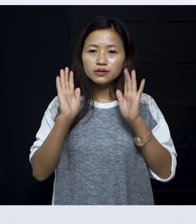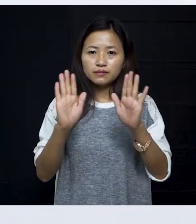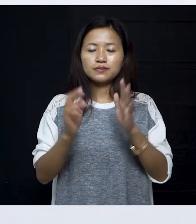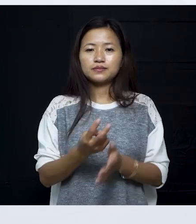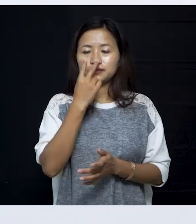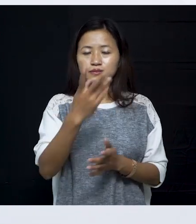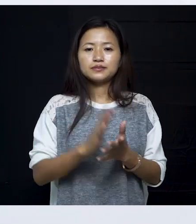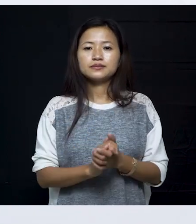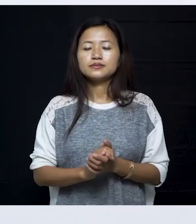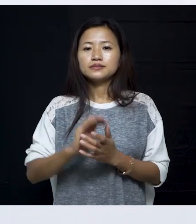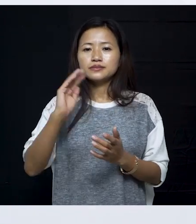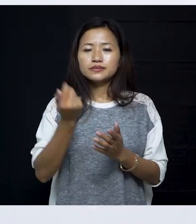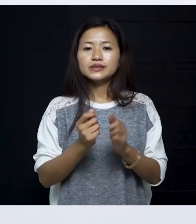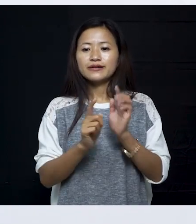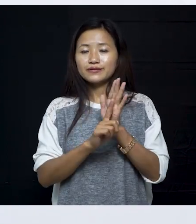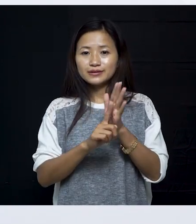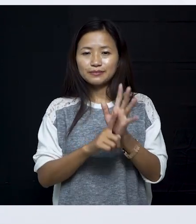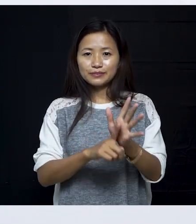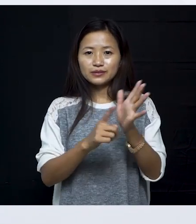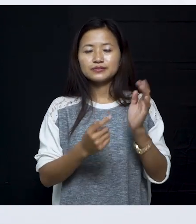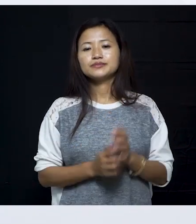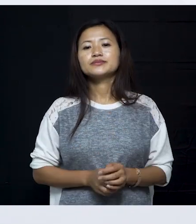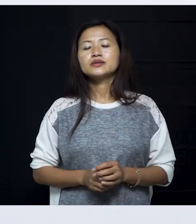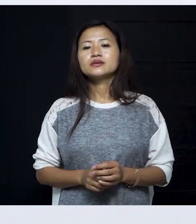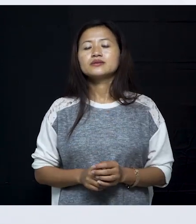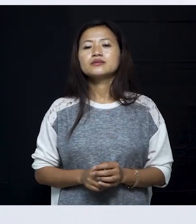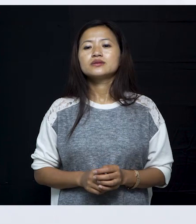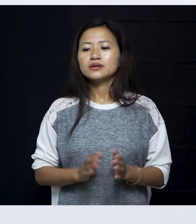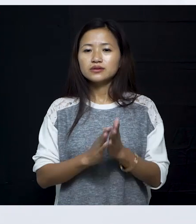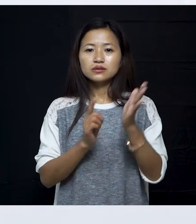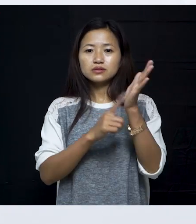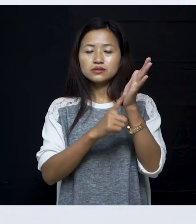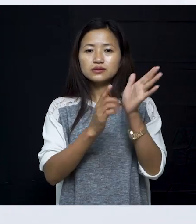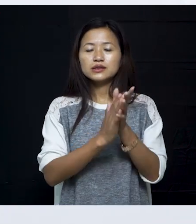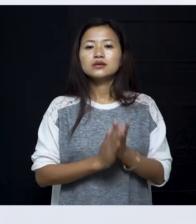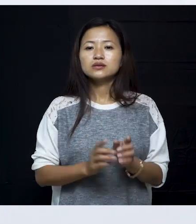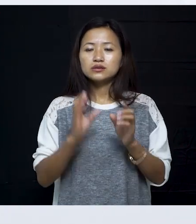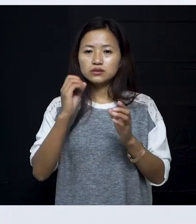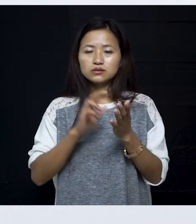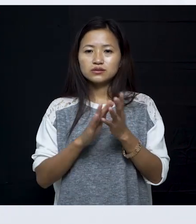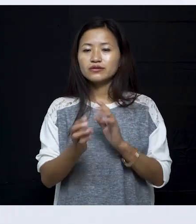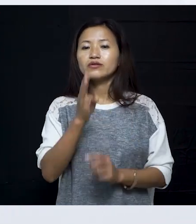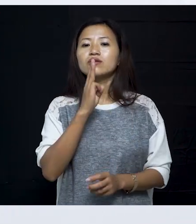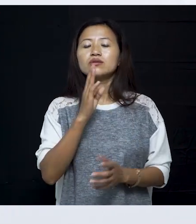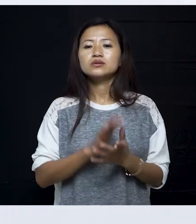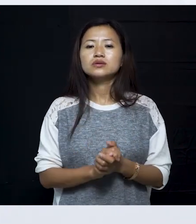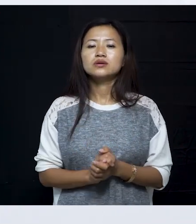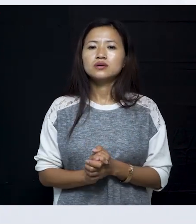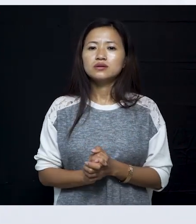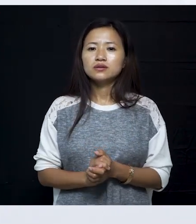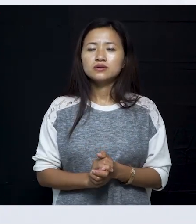look at that sample that you have there about conservation of water. So look at the title, Conserve